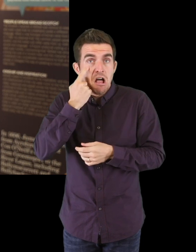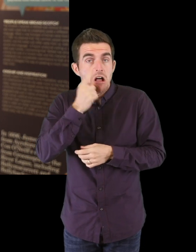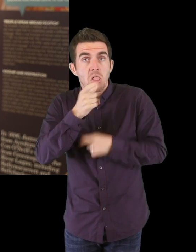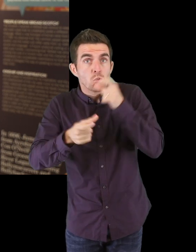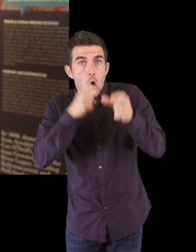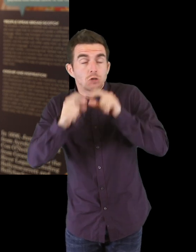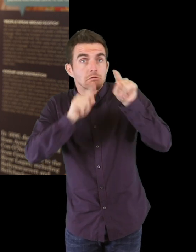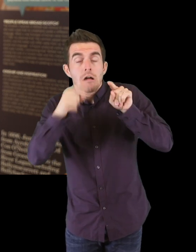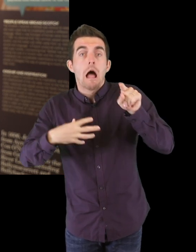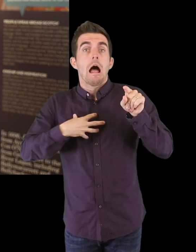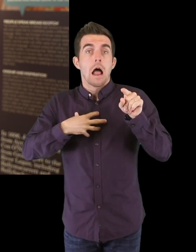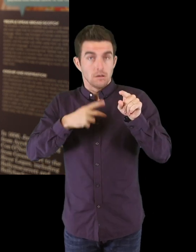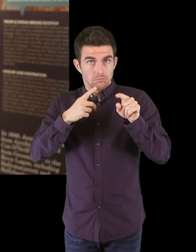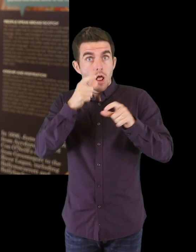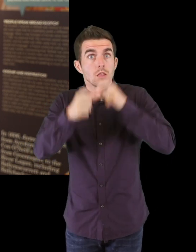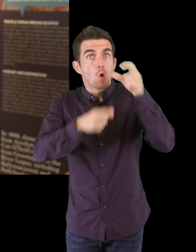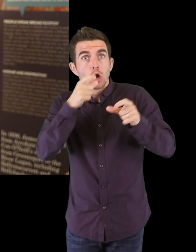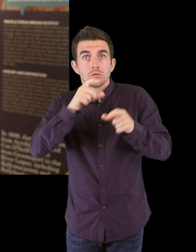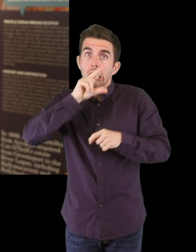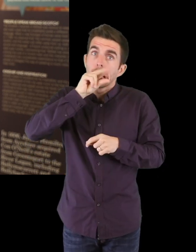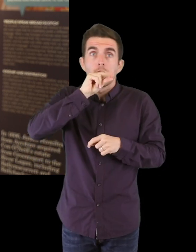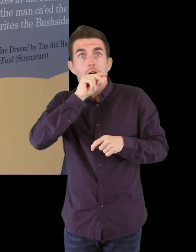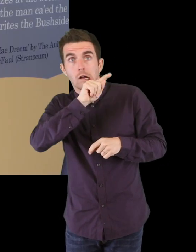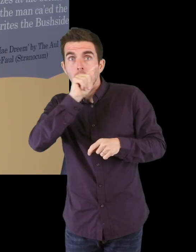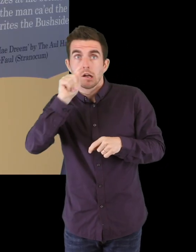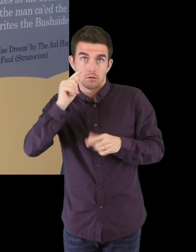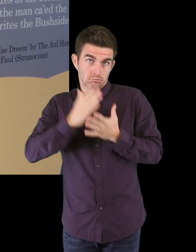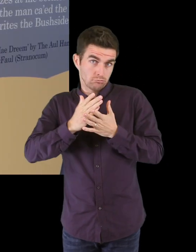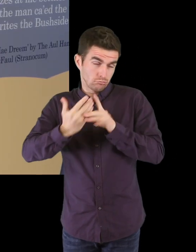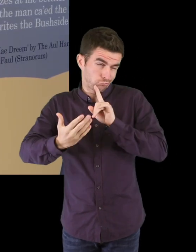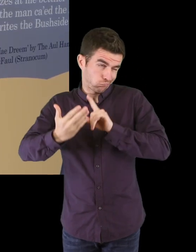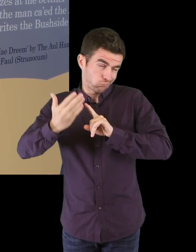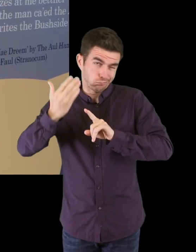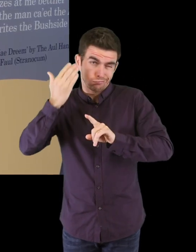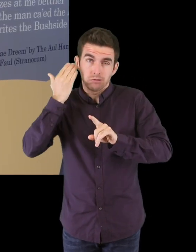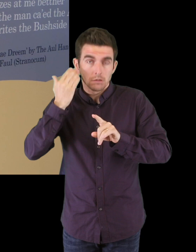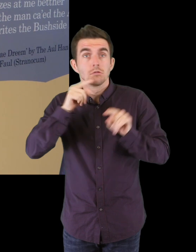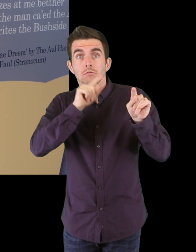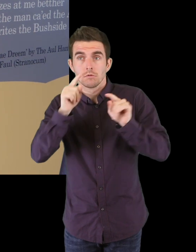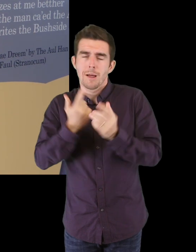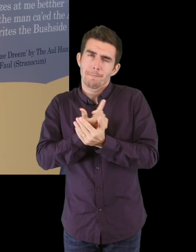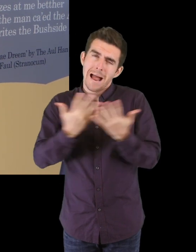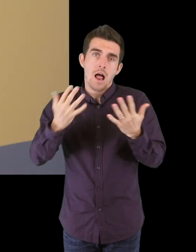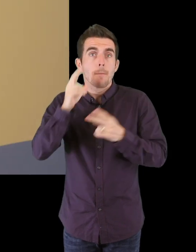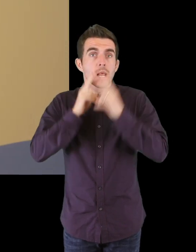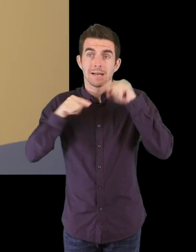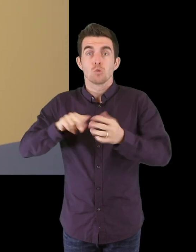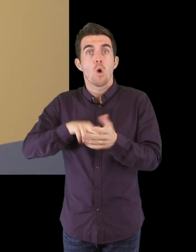tradition. You can experience the words and the vocabulary, seeing how it has dated back across the